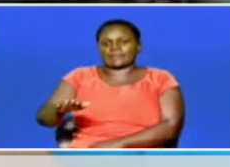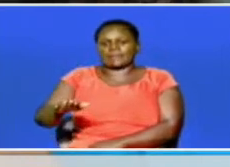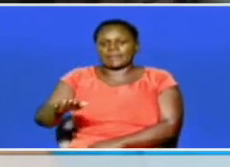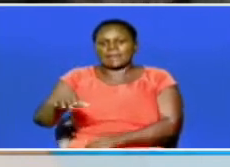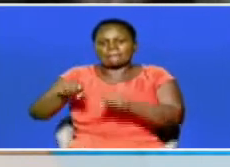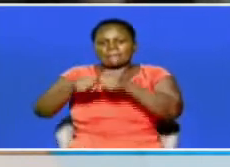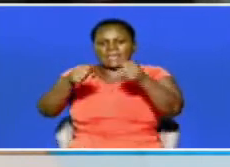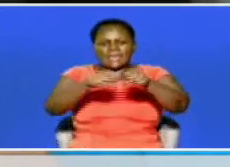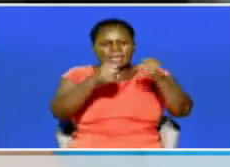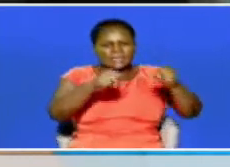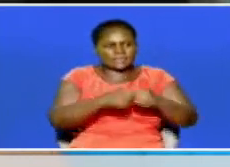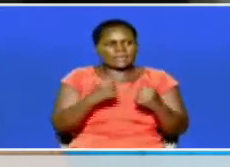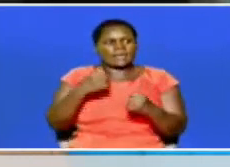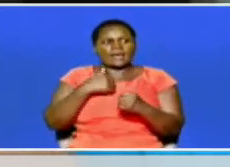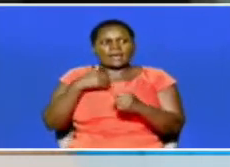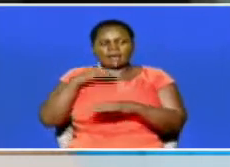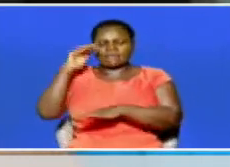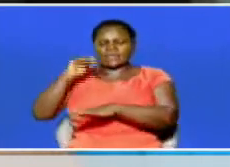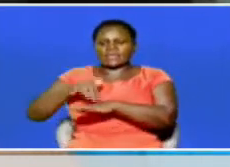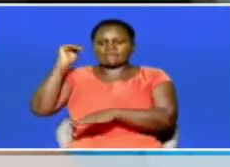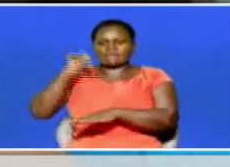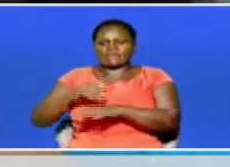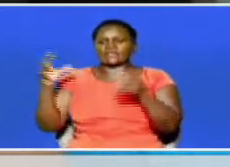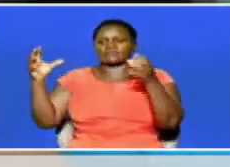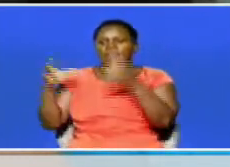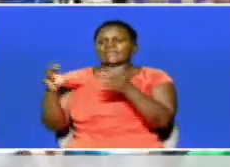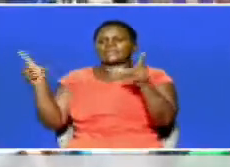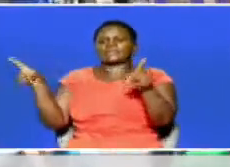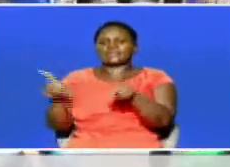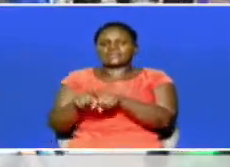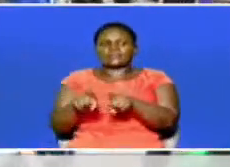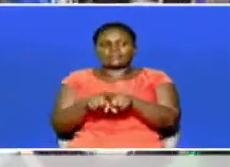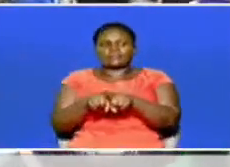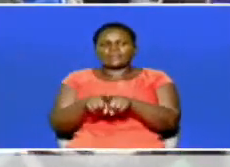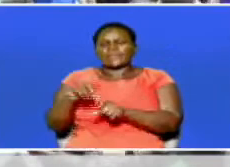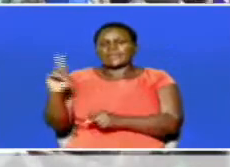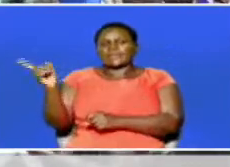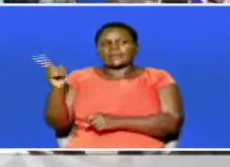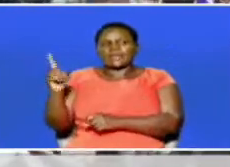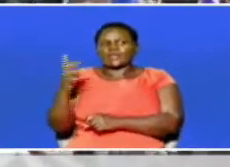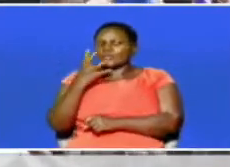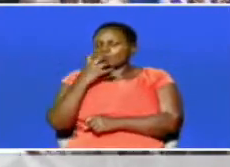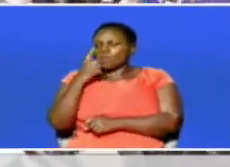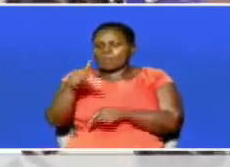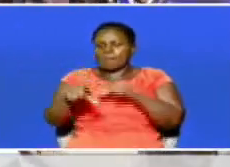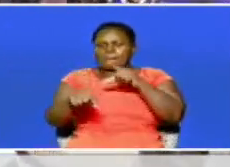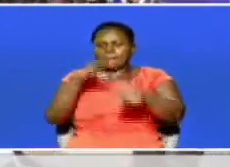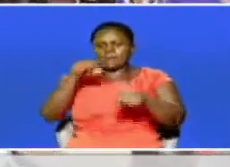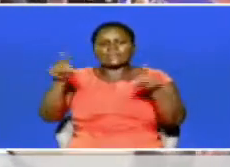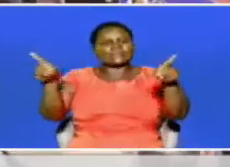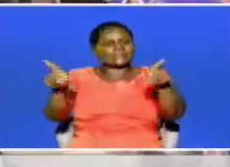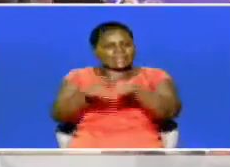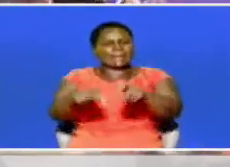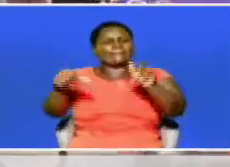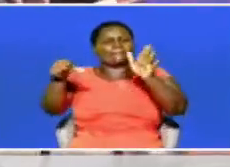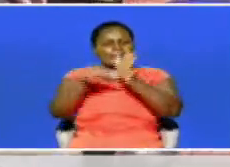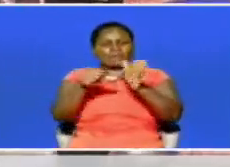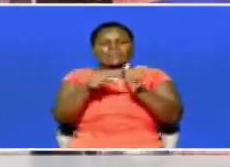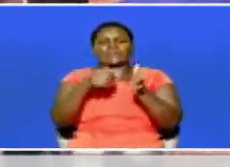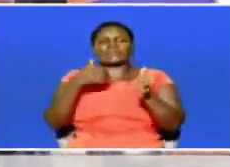messy, and it is going to have some repercussions on the party as well. Nairobi's ODM nominations have also been